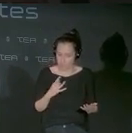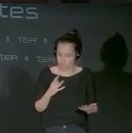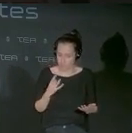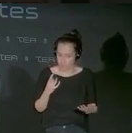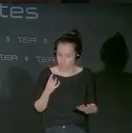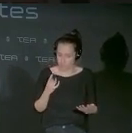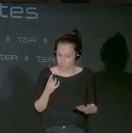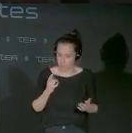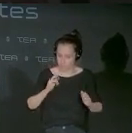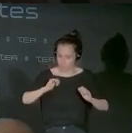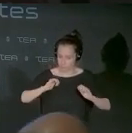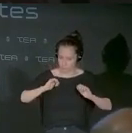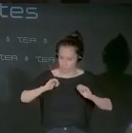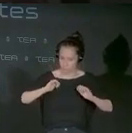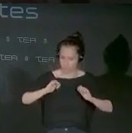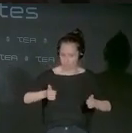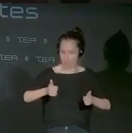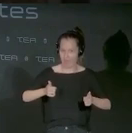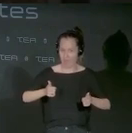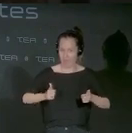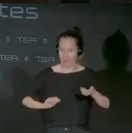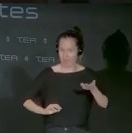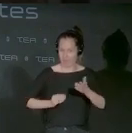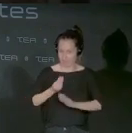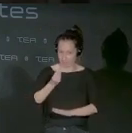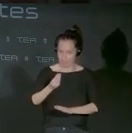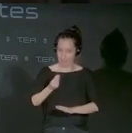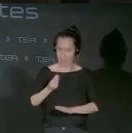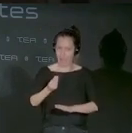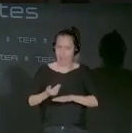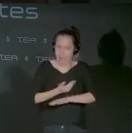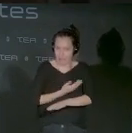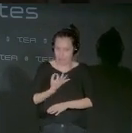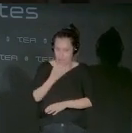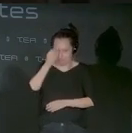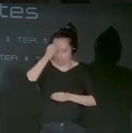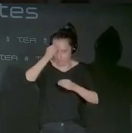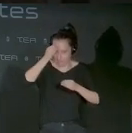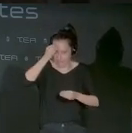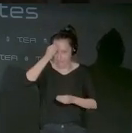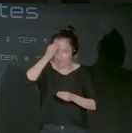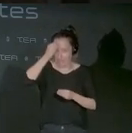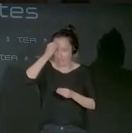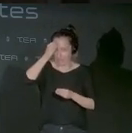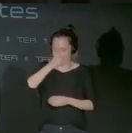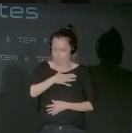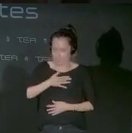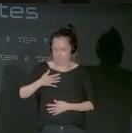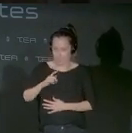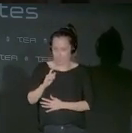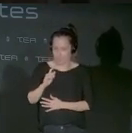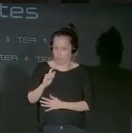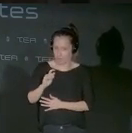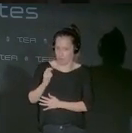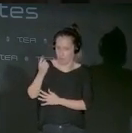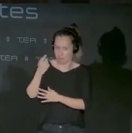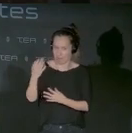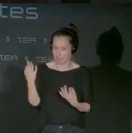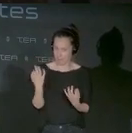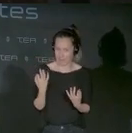it, what we want to achieve, what dangers we have to be prepared for, and how to